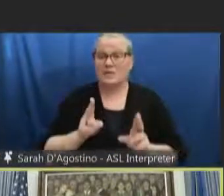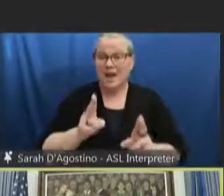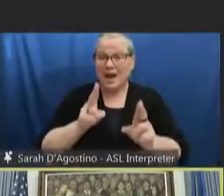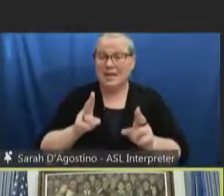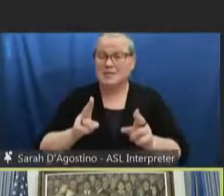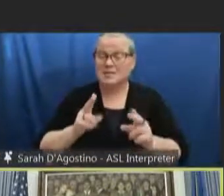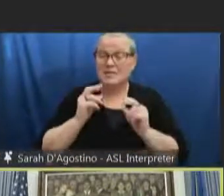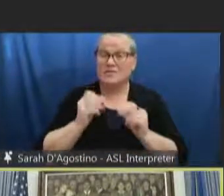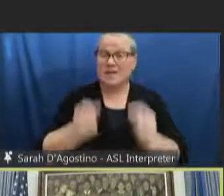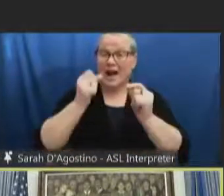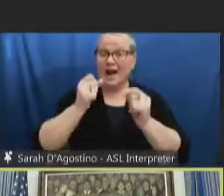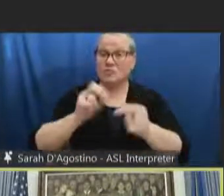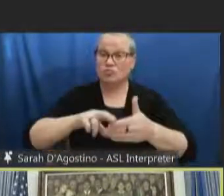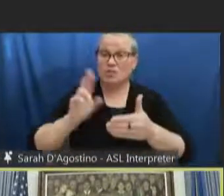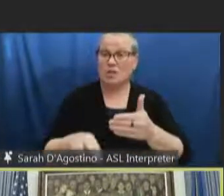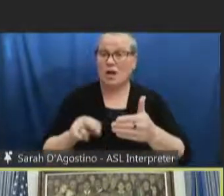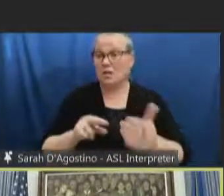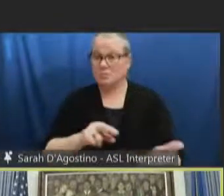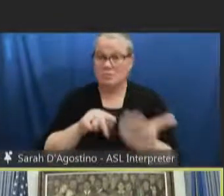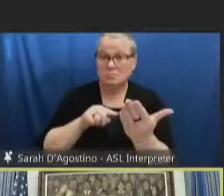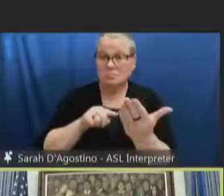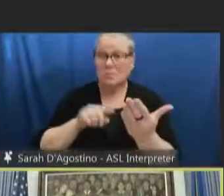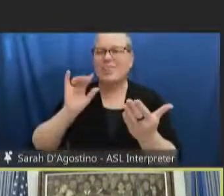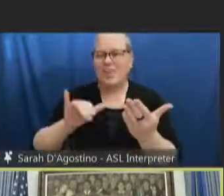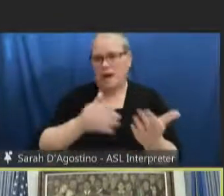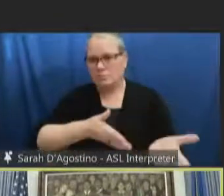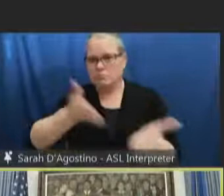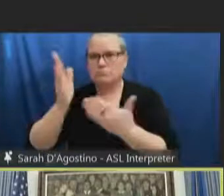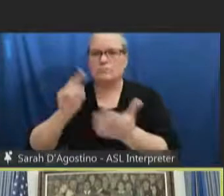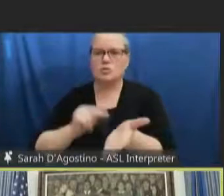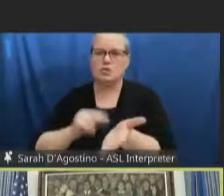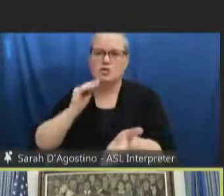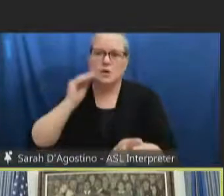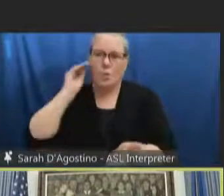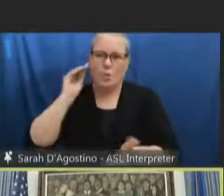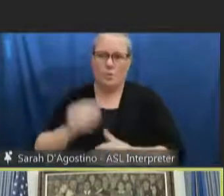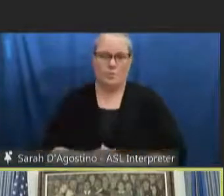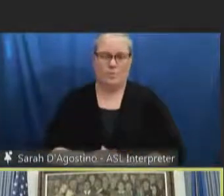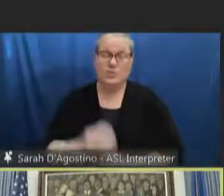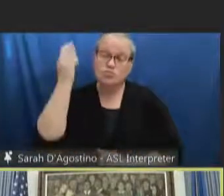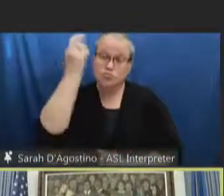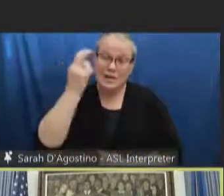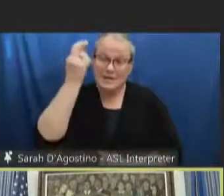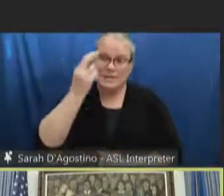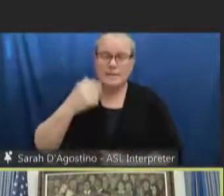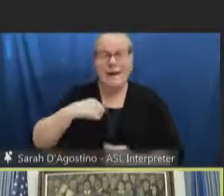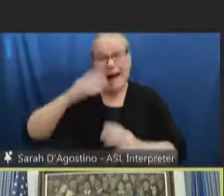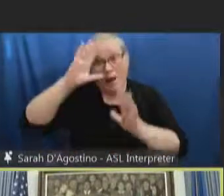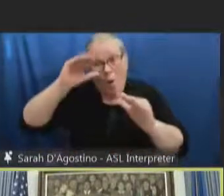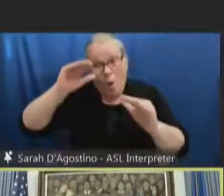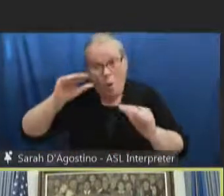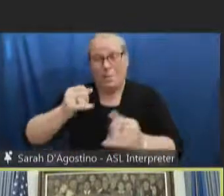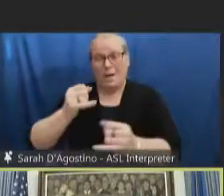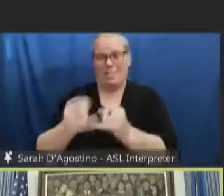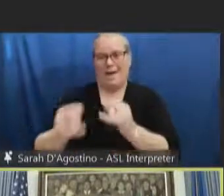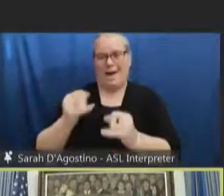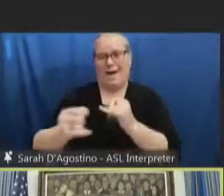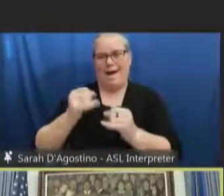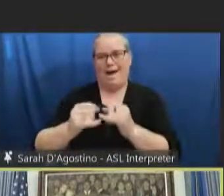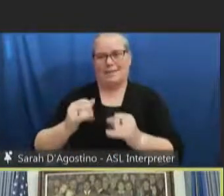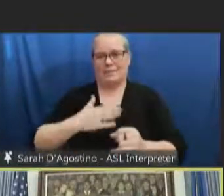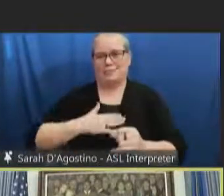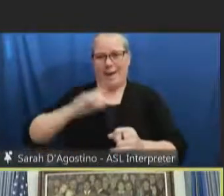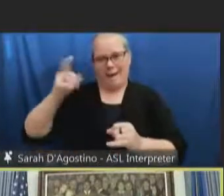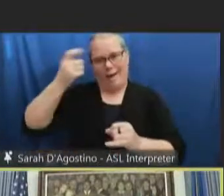are we doing that? What I hope is our last executive order. But we have said it's often people coming in from